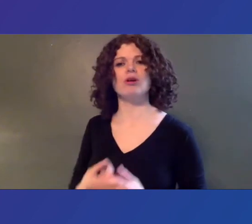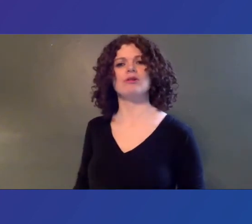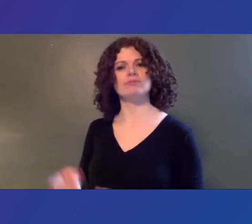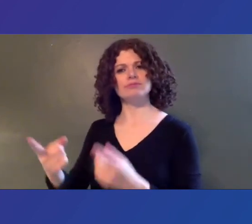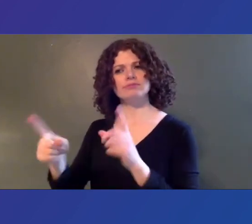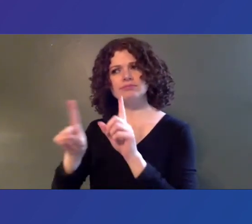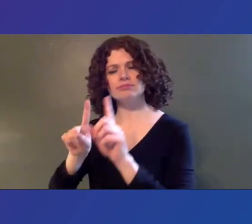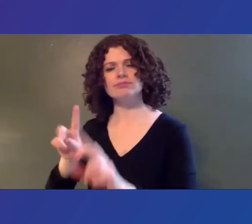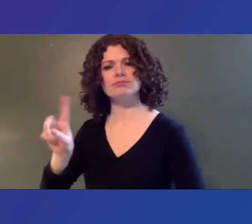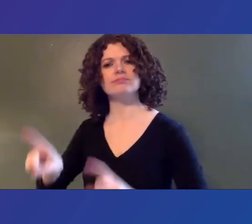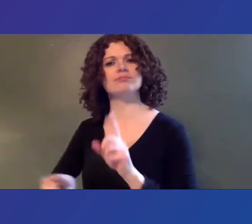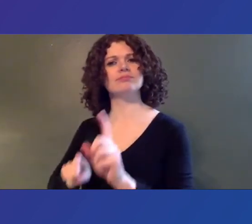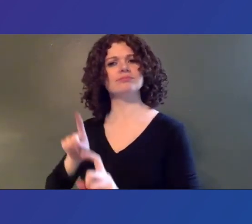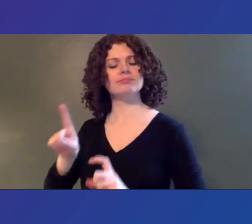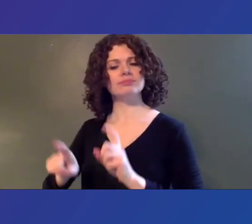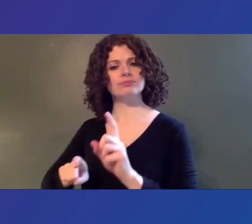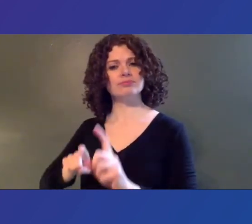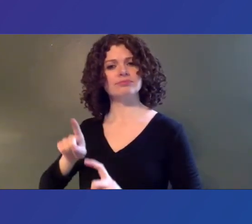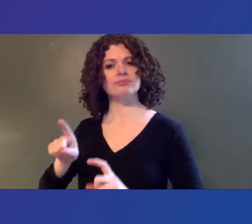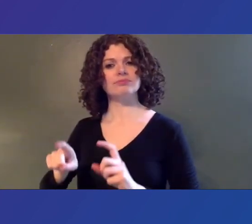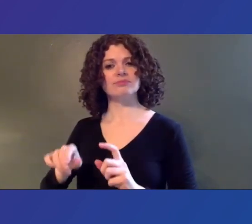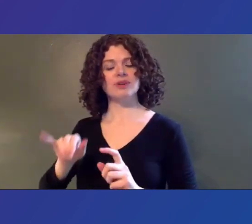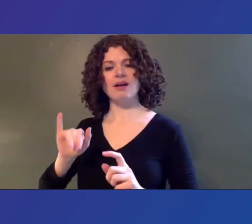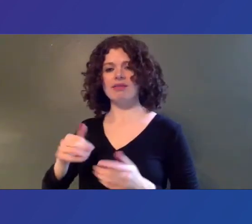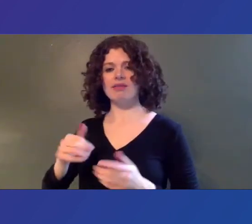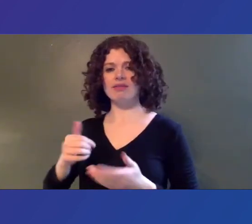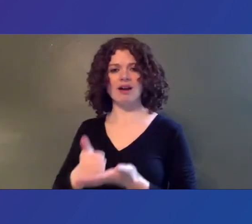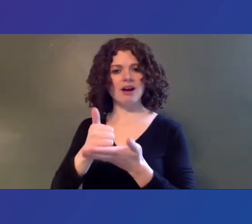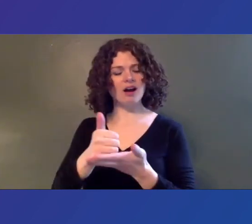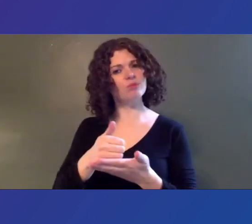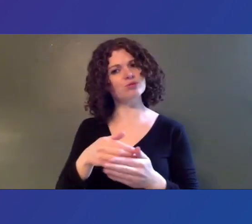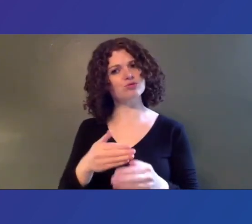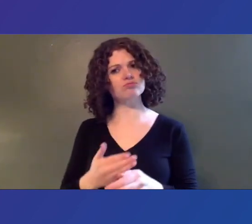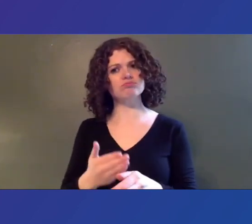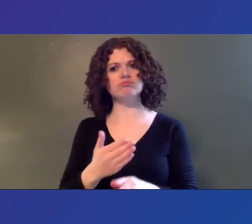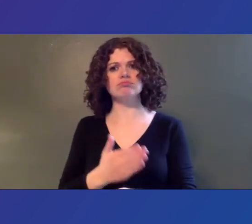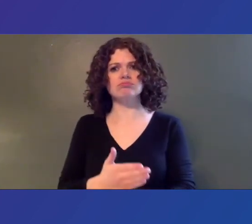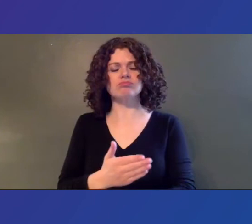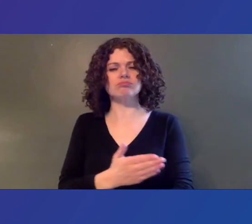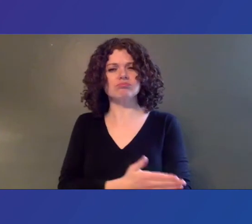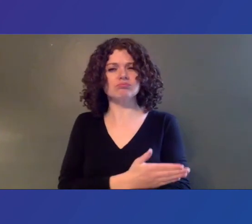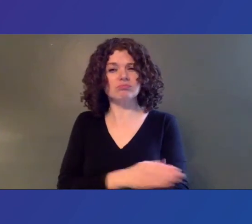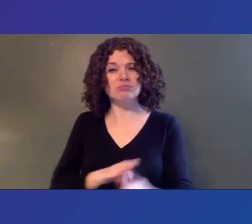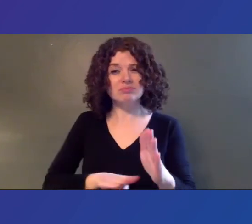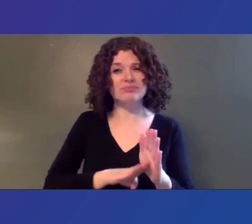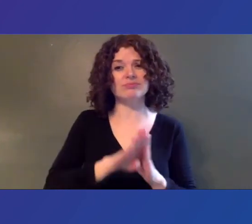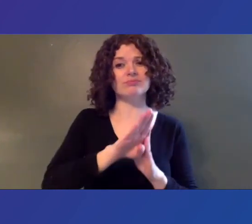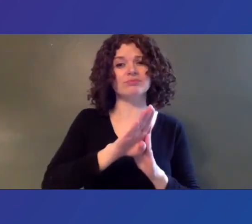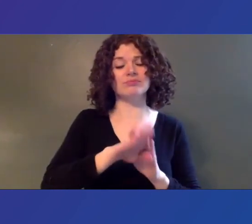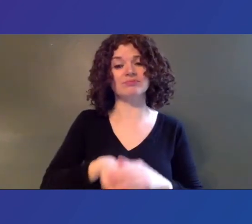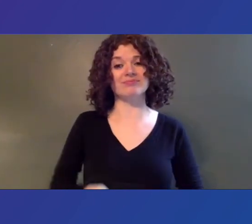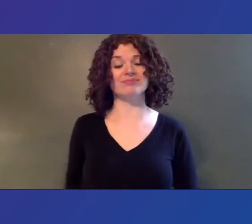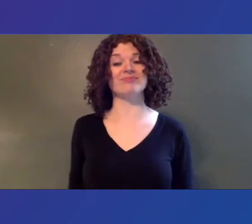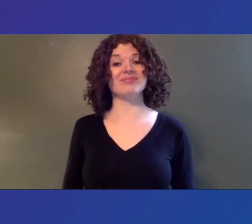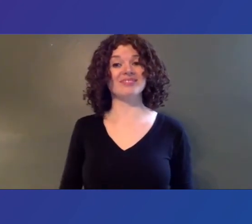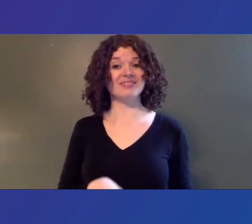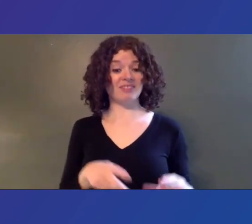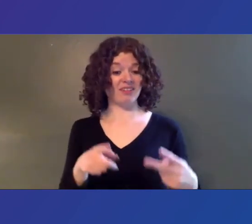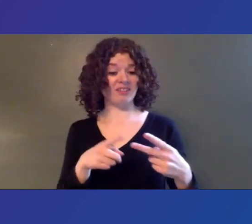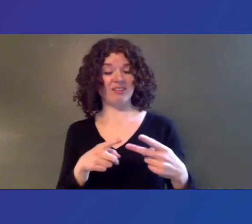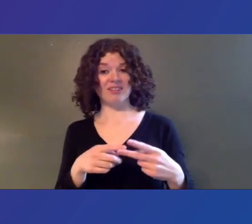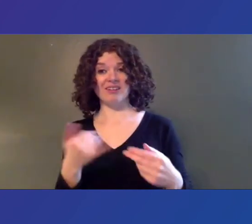you saw, you know, and it helps you progress forward. And I think that's what helps moves the needle. Also, if I don't know my own history, then how do I